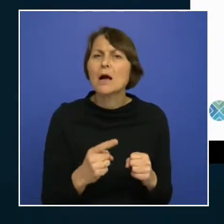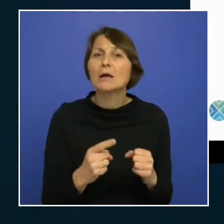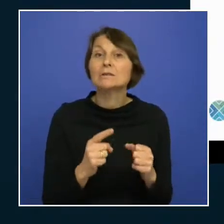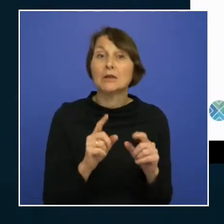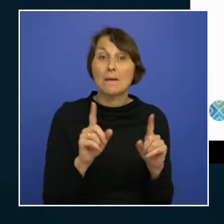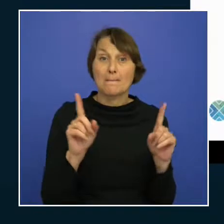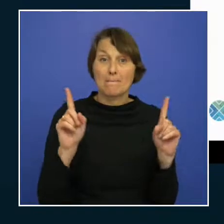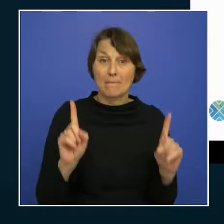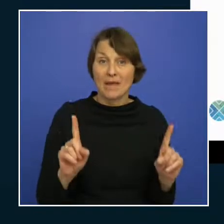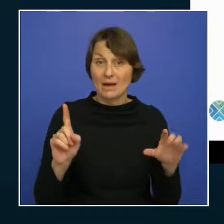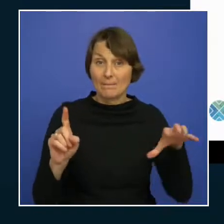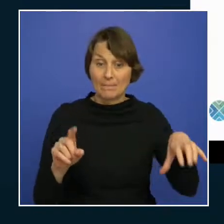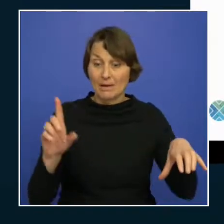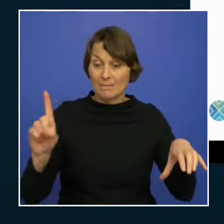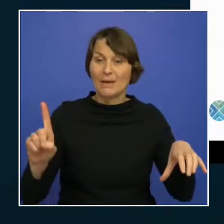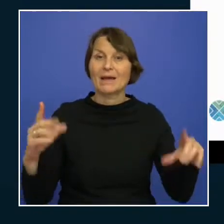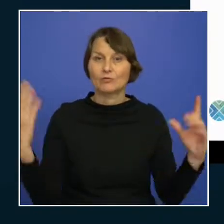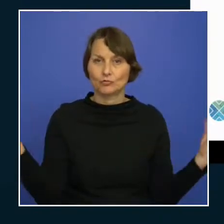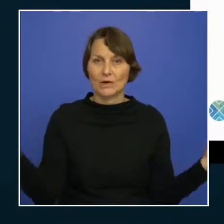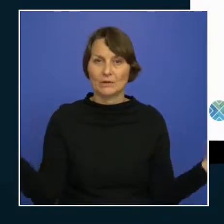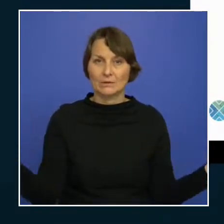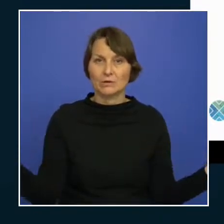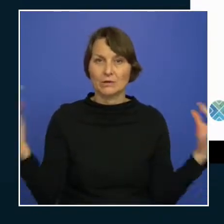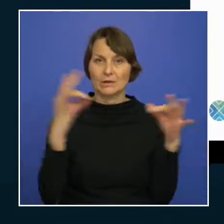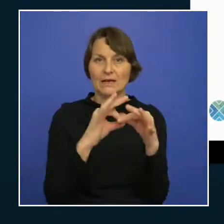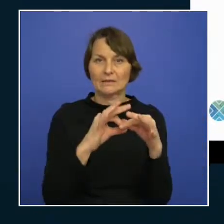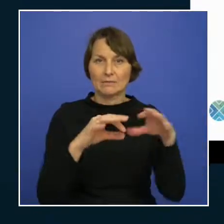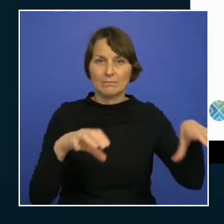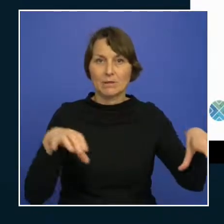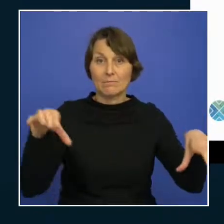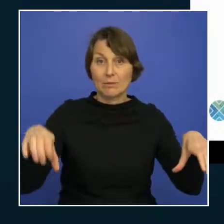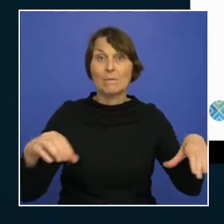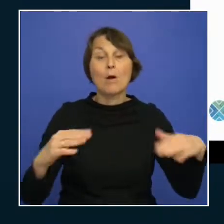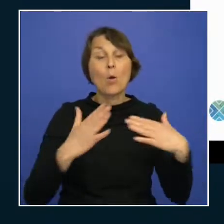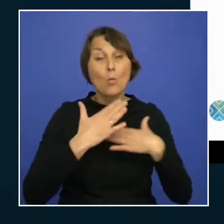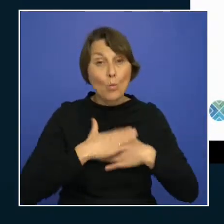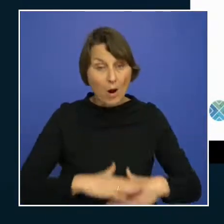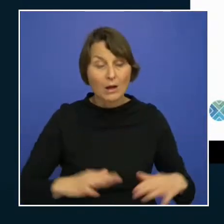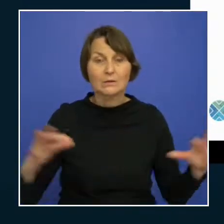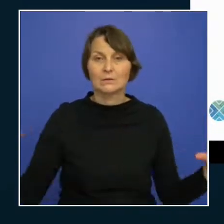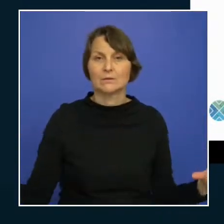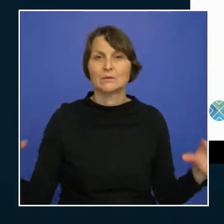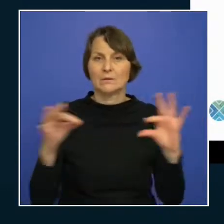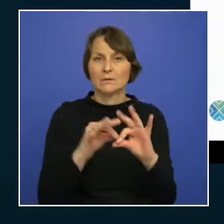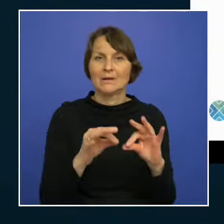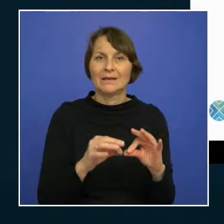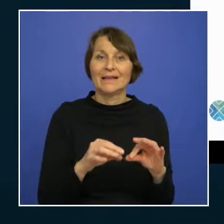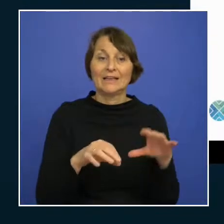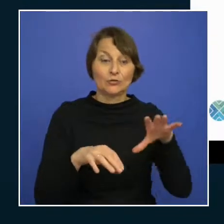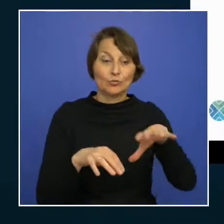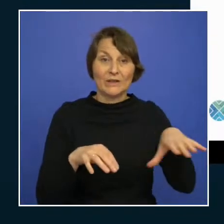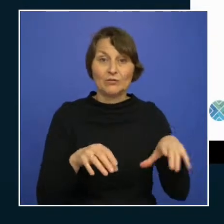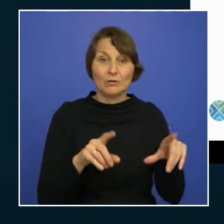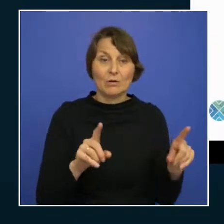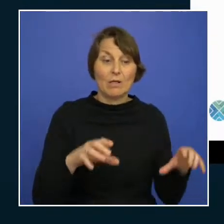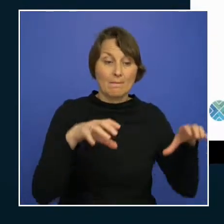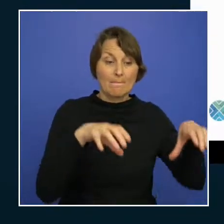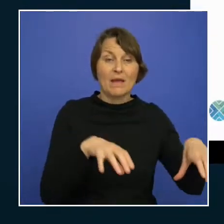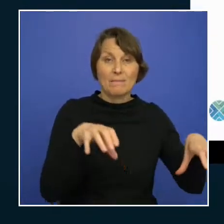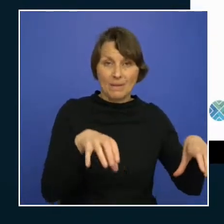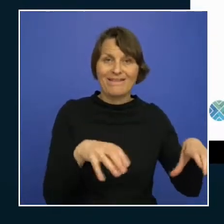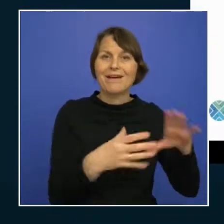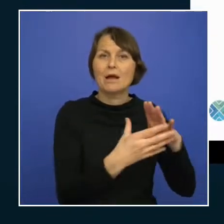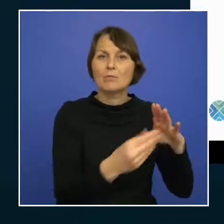really important. And it's recommended to utilize a regional pair when you're replicating data or building